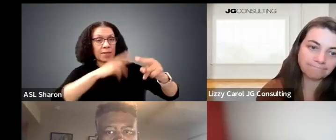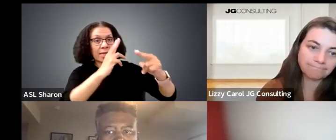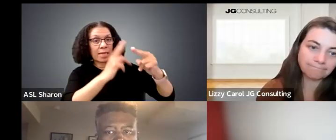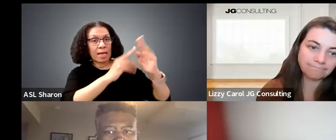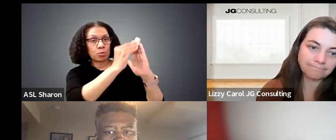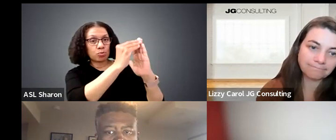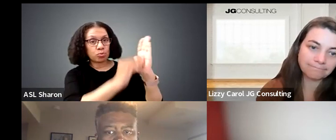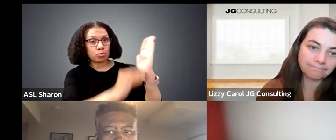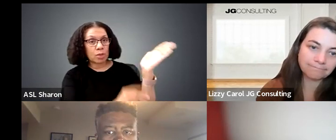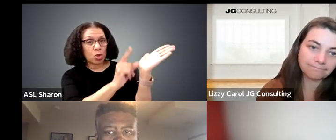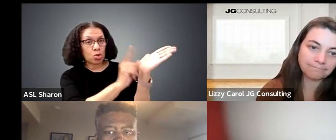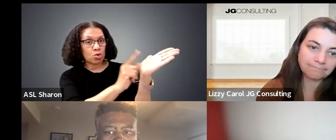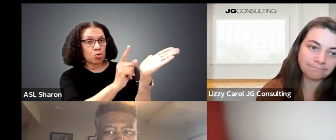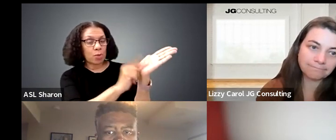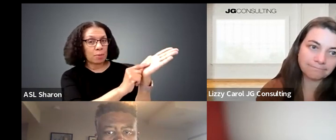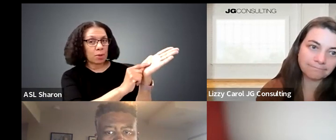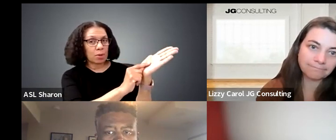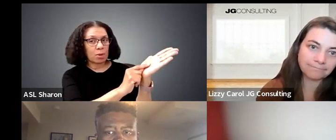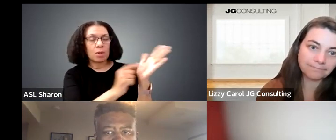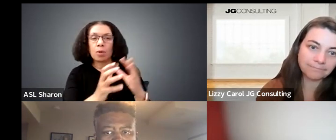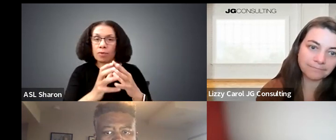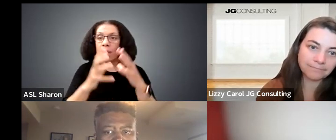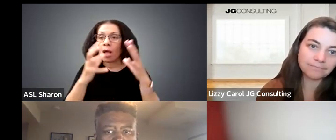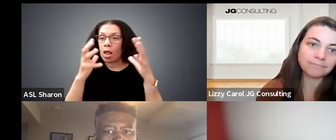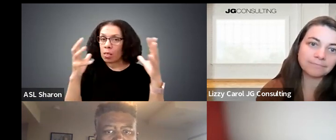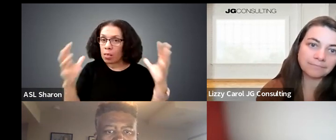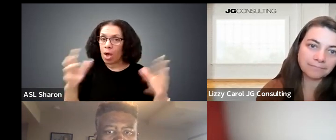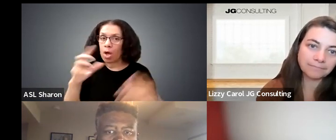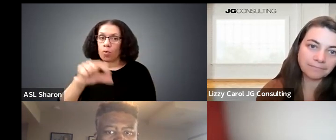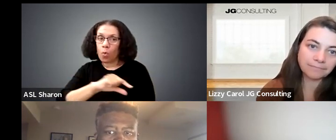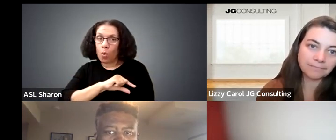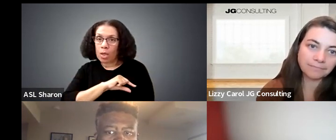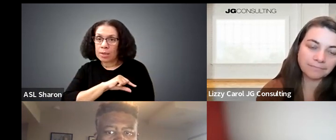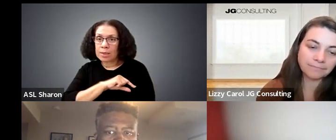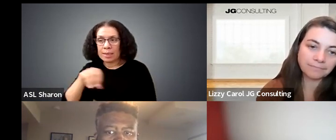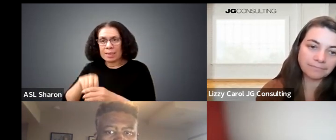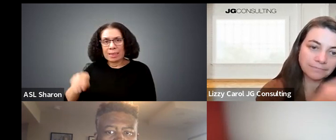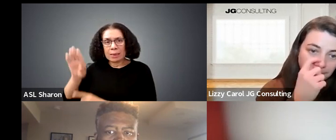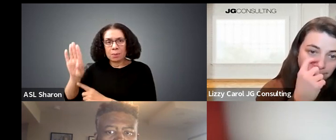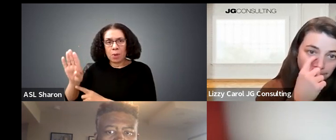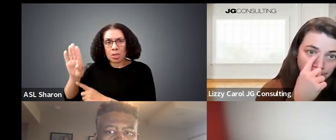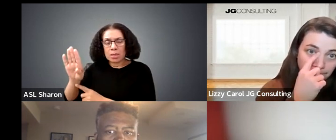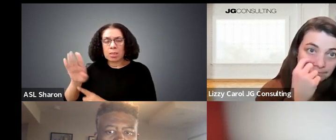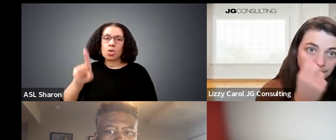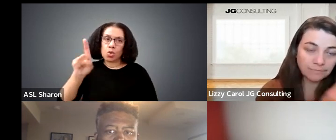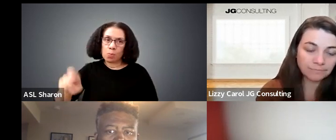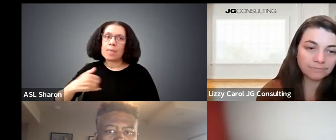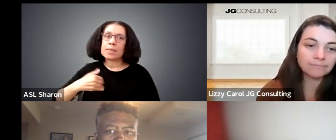We've hired a lot of quality deputies and assistant superintendents, but in Boston, you really need some experience.